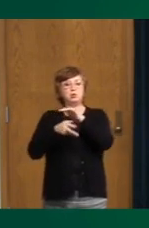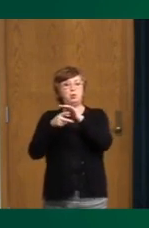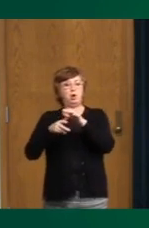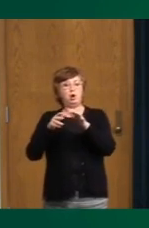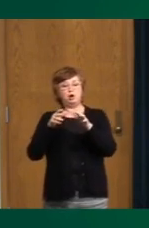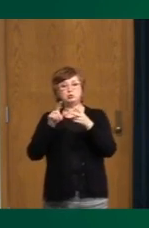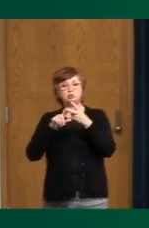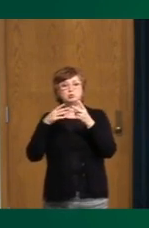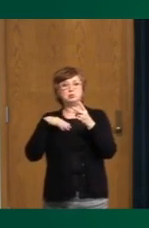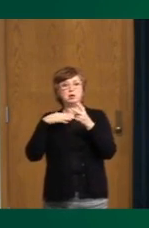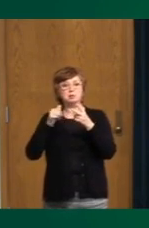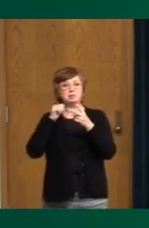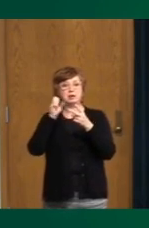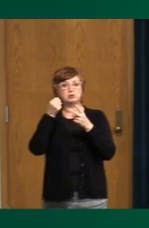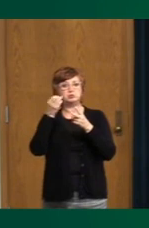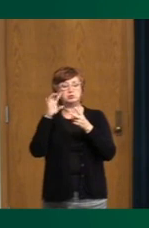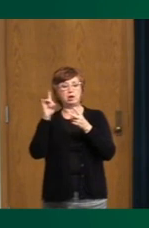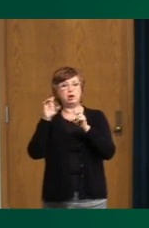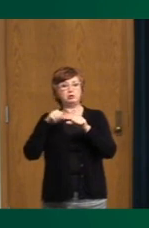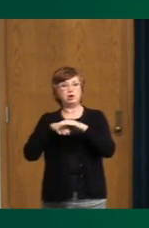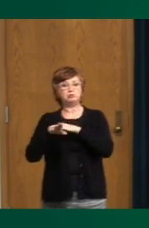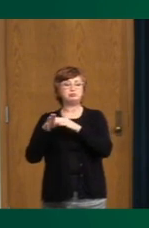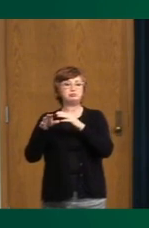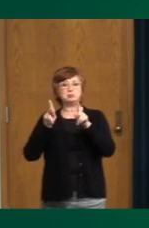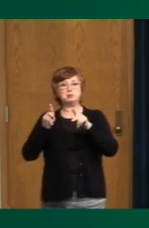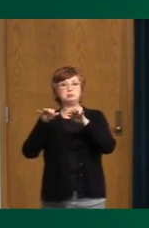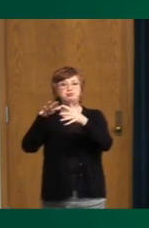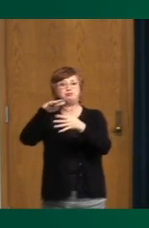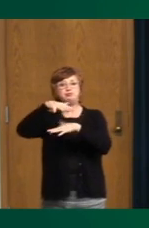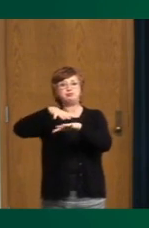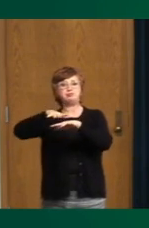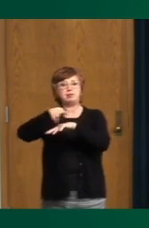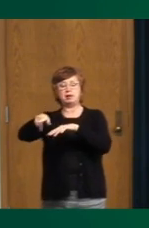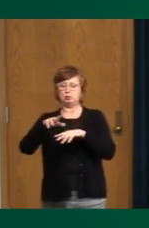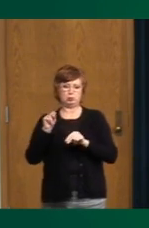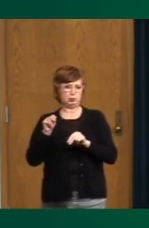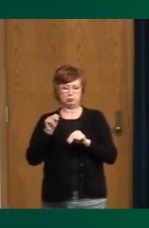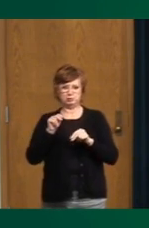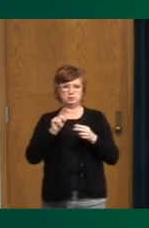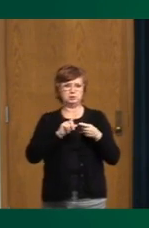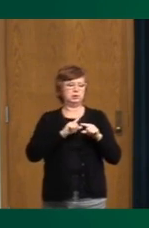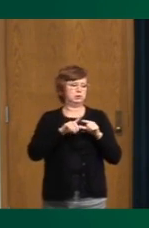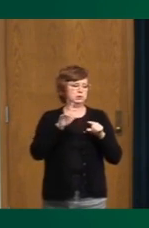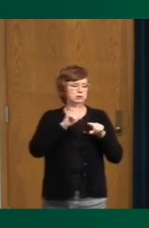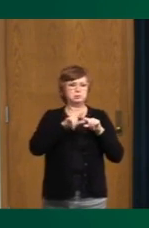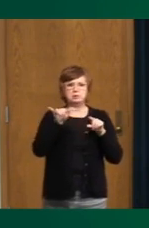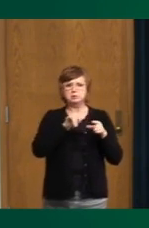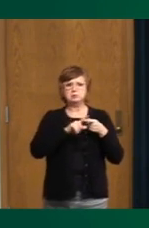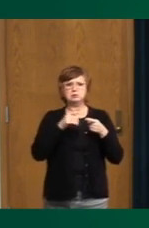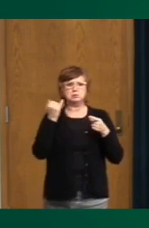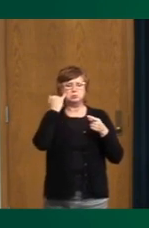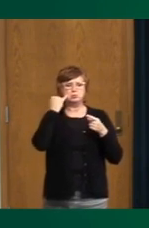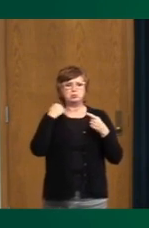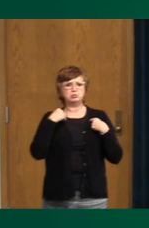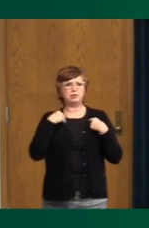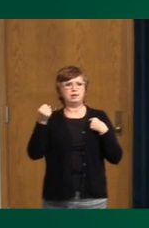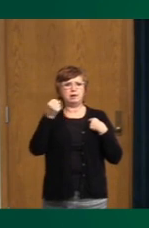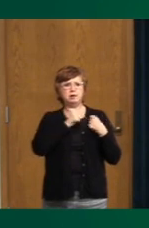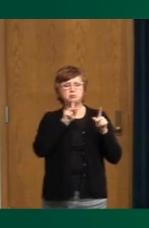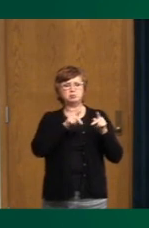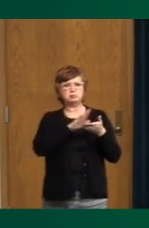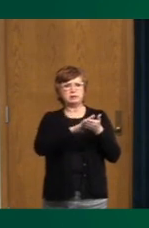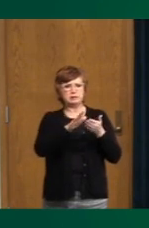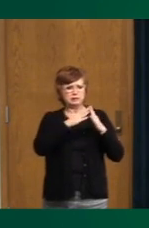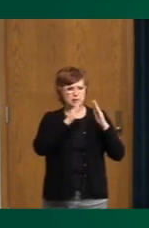exceptions. Support personnel like home care aides or therapists, and service persons like housekeepers or plumbers, they are